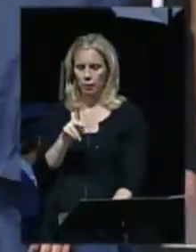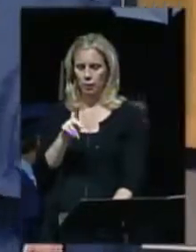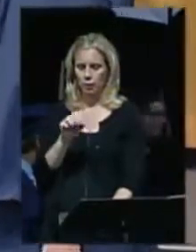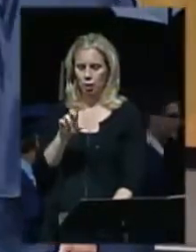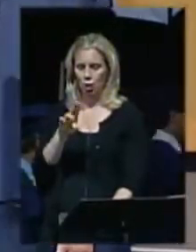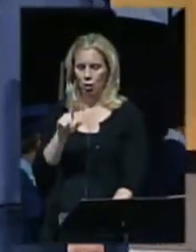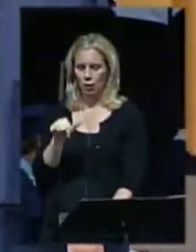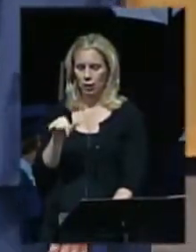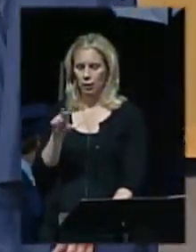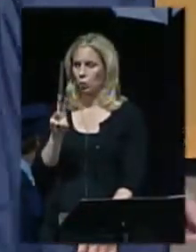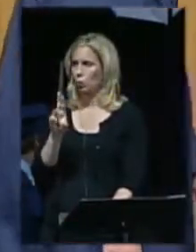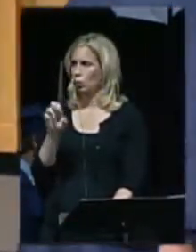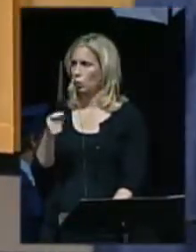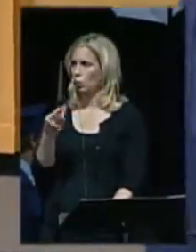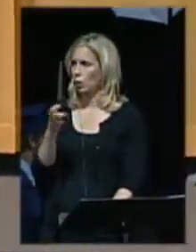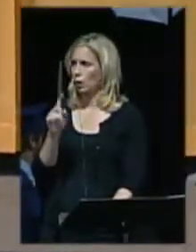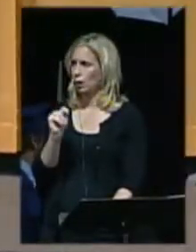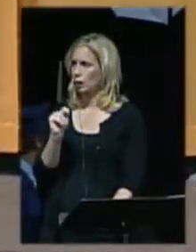Carly Wright.